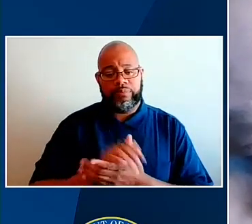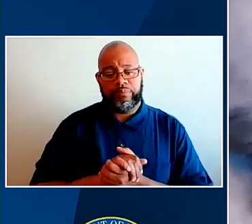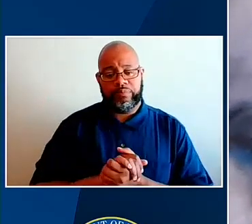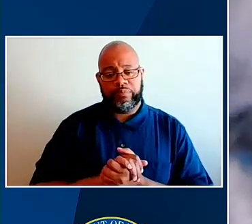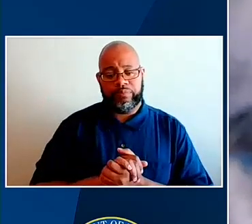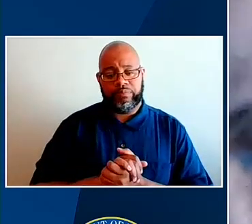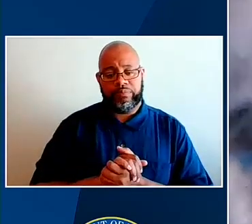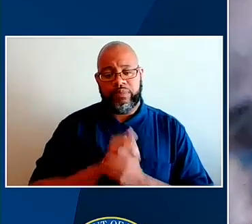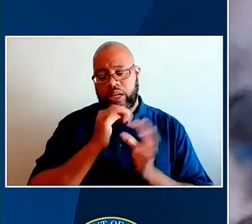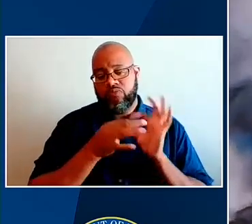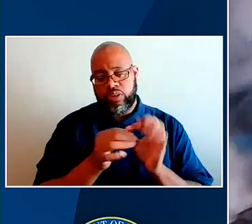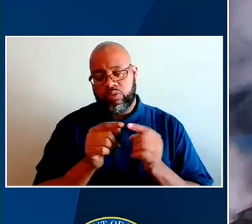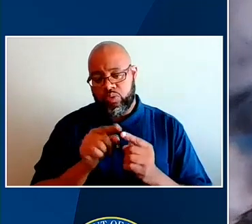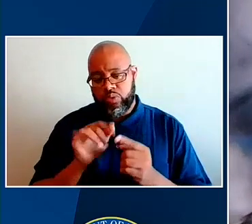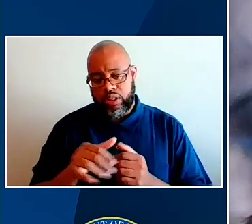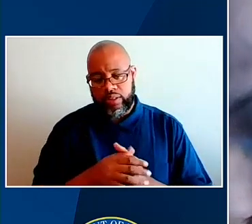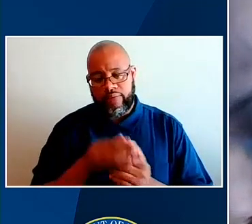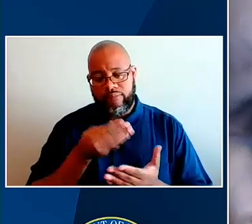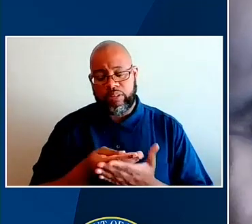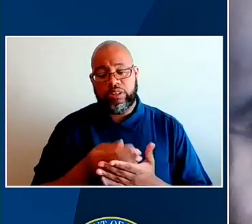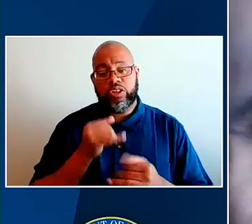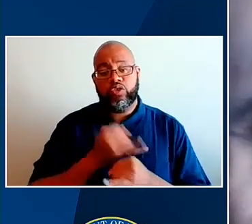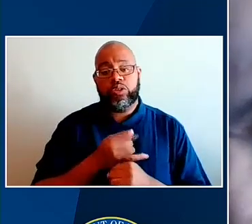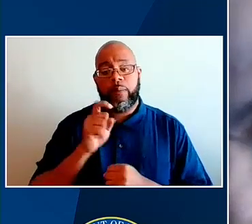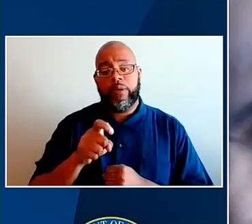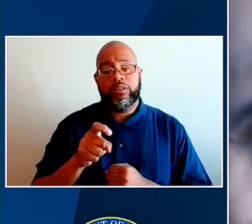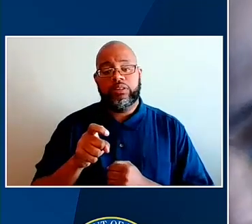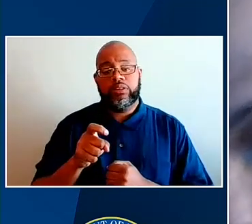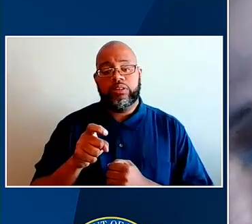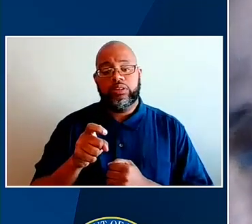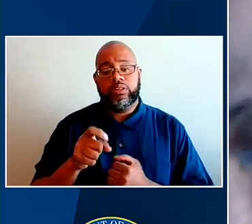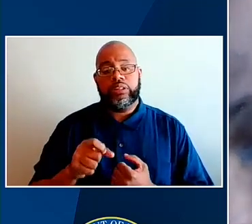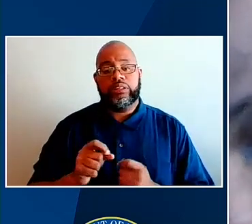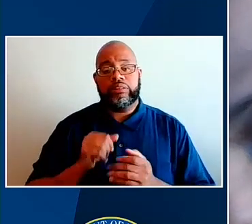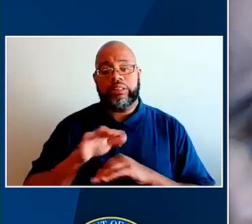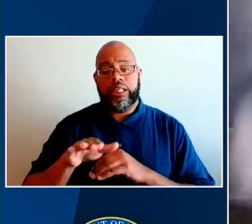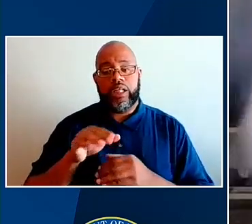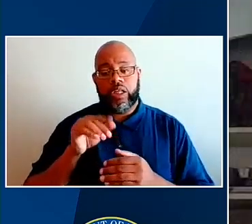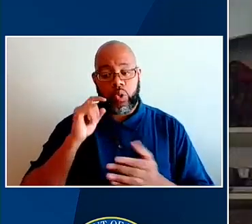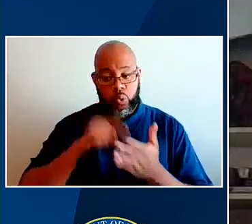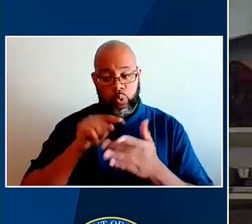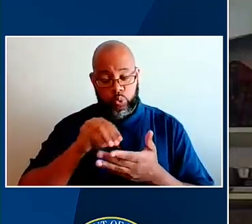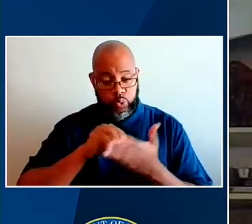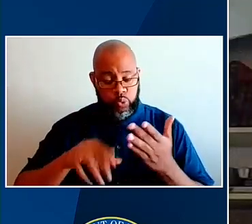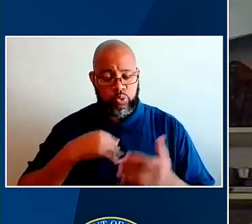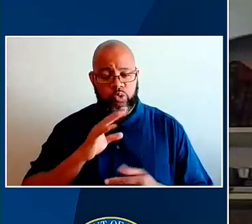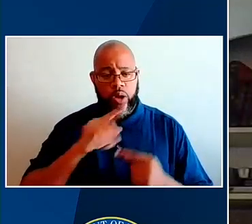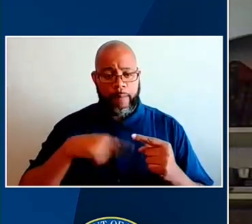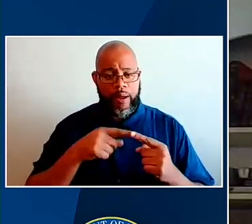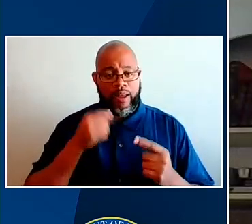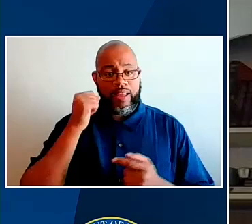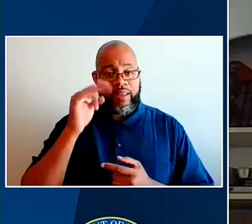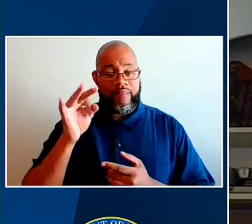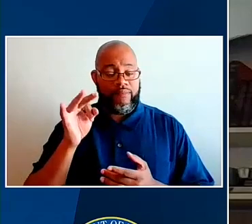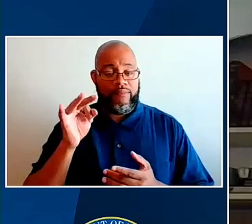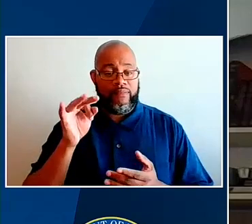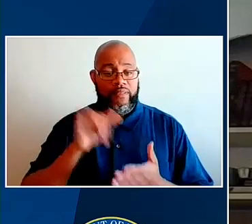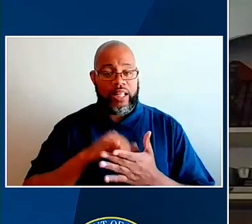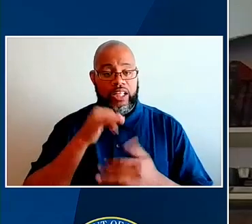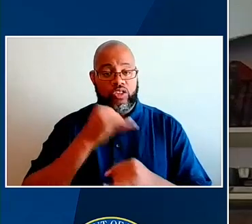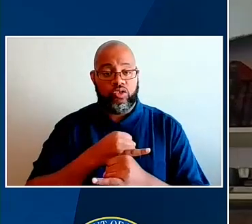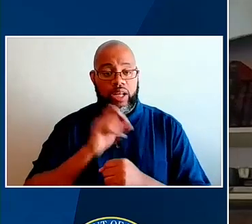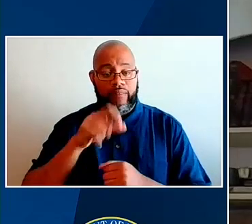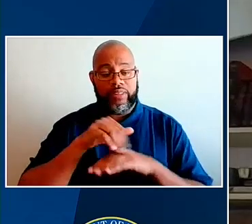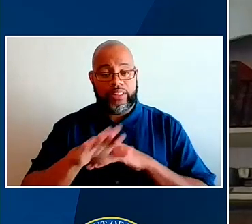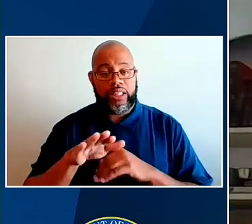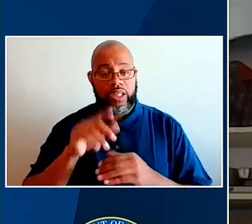not tied to the return total funds. The institution must promptly send notice to the student. So we're talking about if the institution has to send